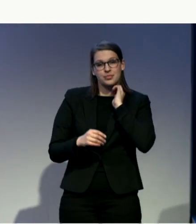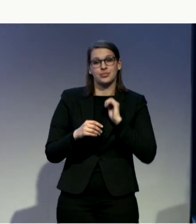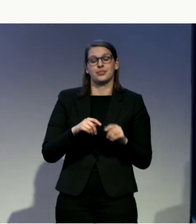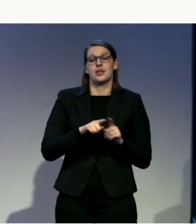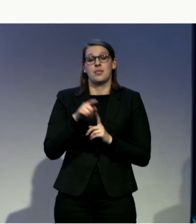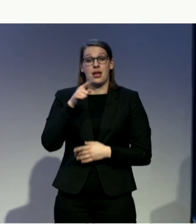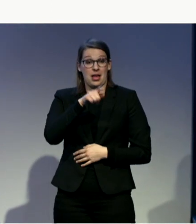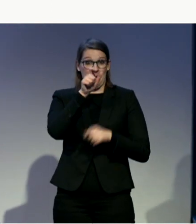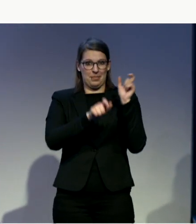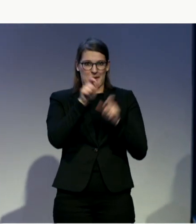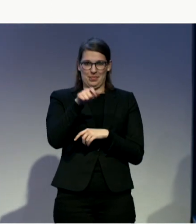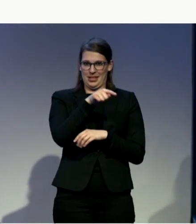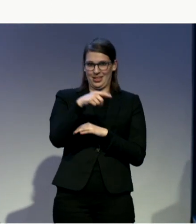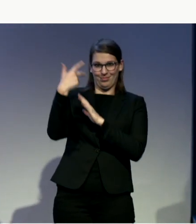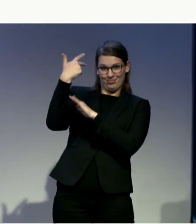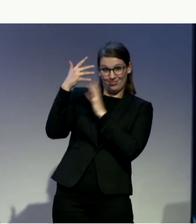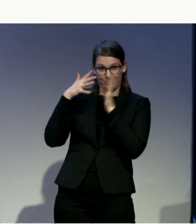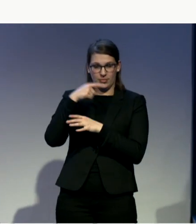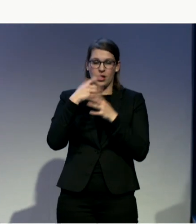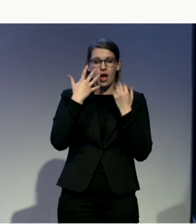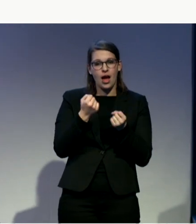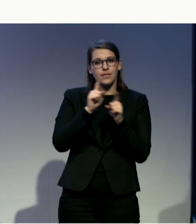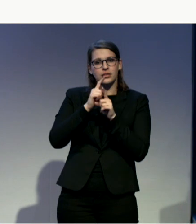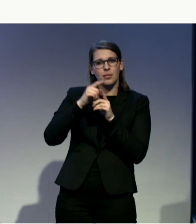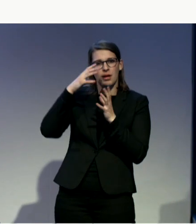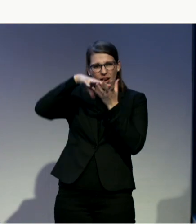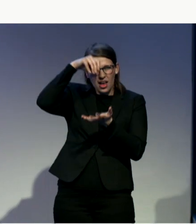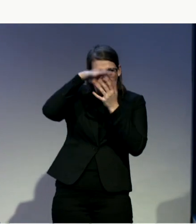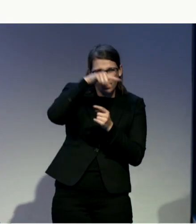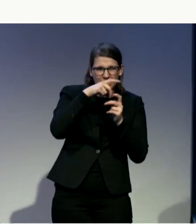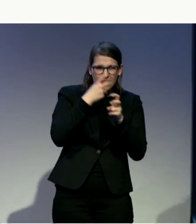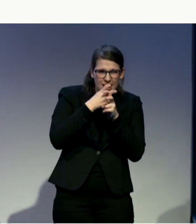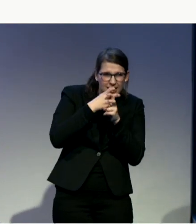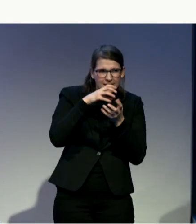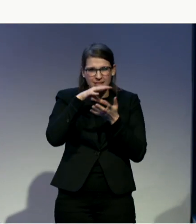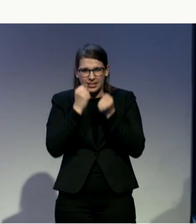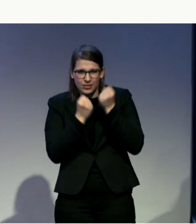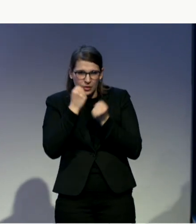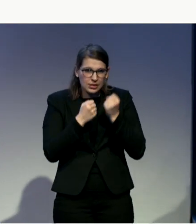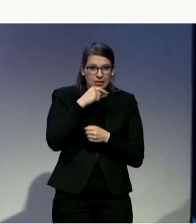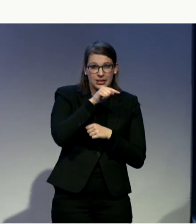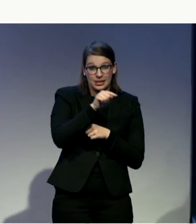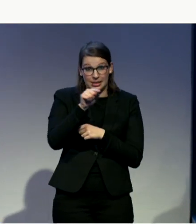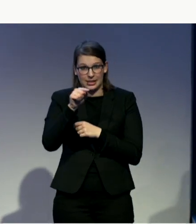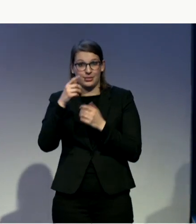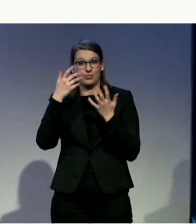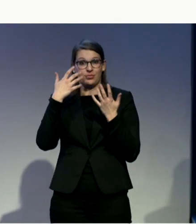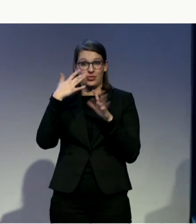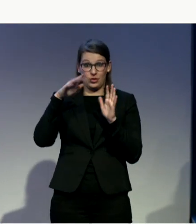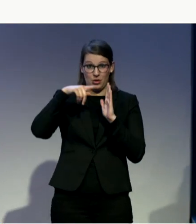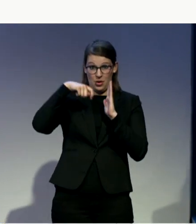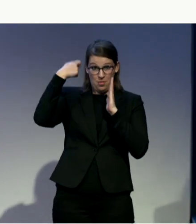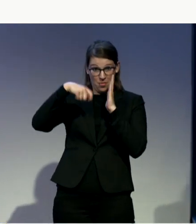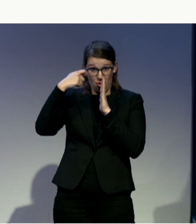gone on to get like the Spanish equivalent of the Oscars. And that means that they're now in a